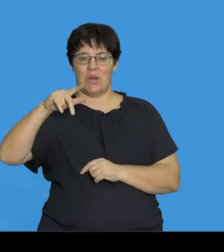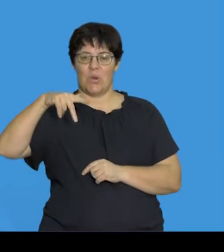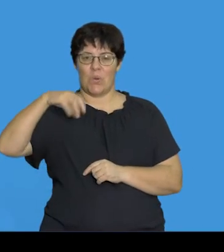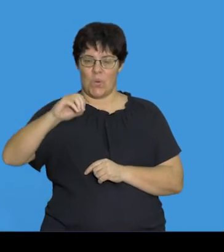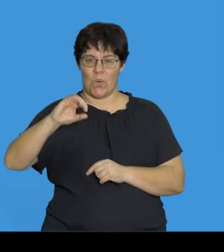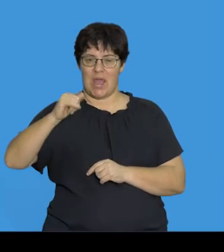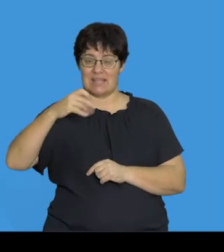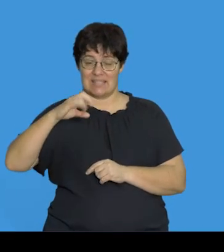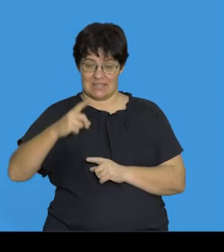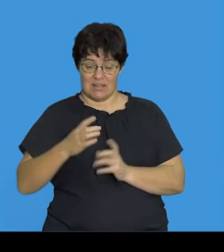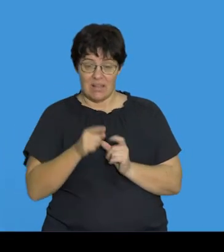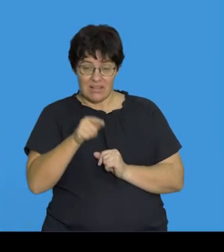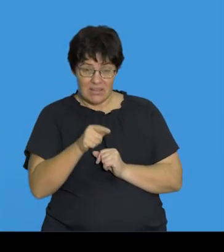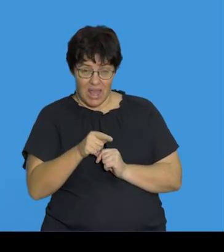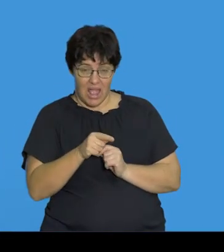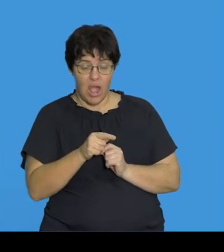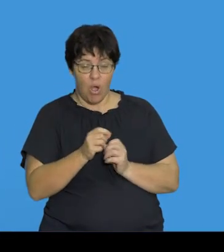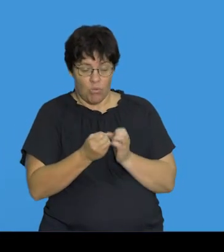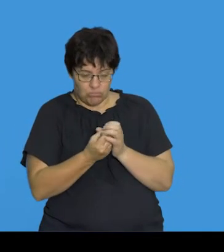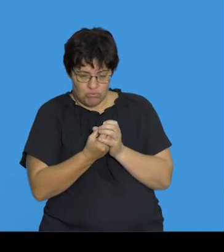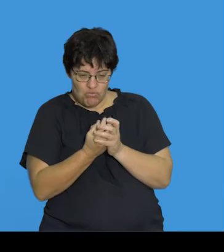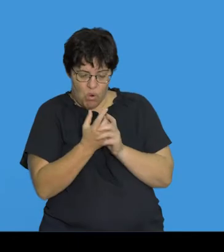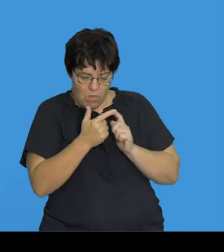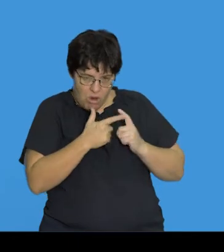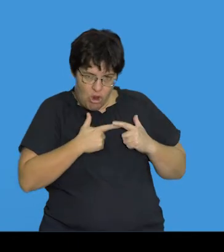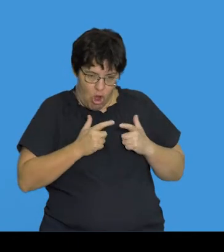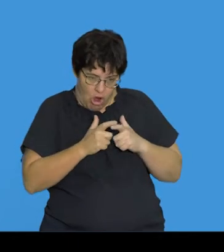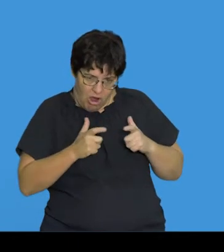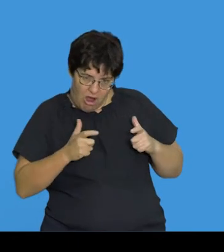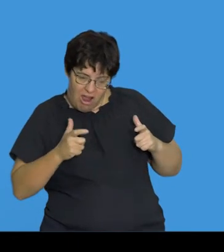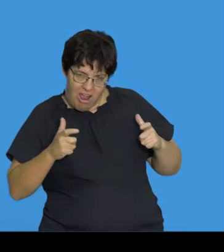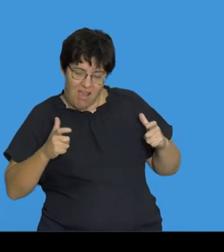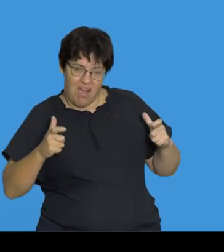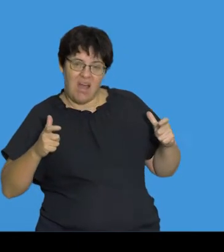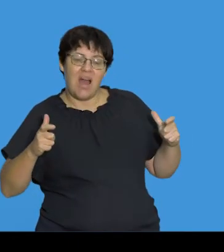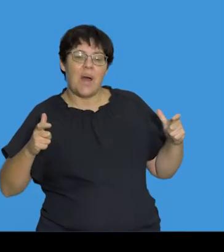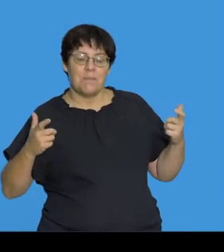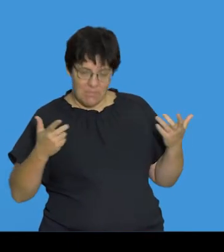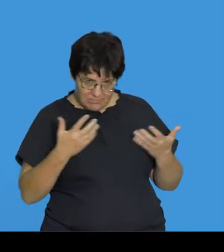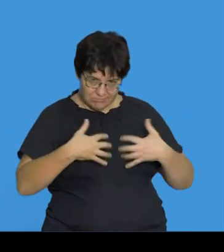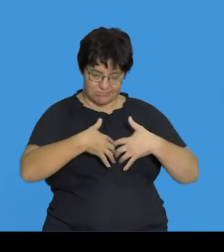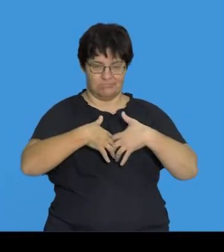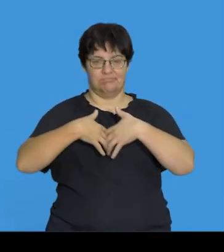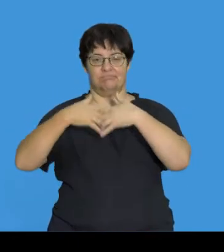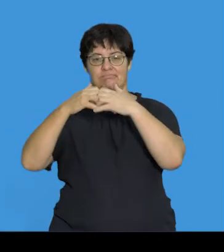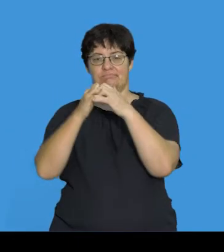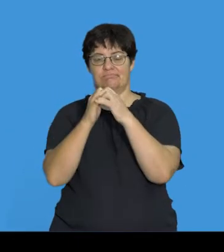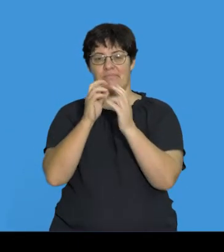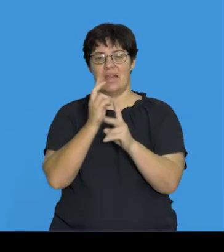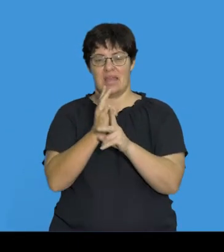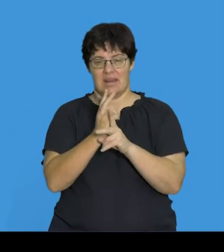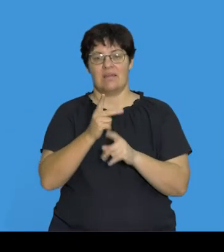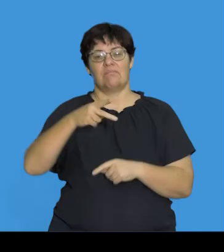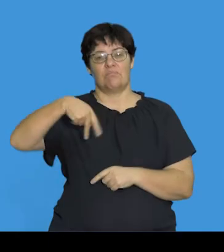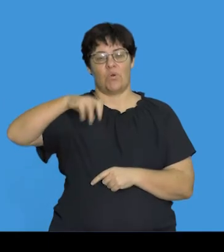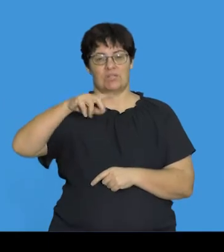then grow and become significantly longer, and then compacted and reformatted into what